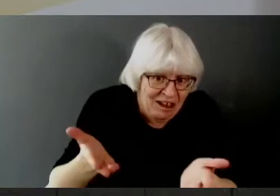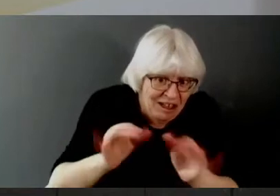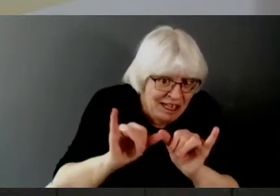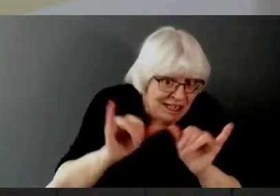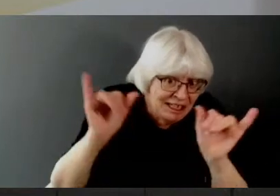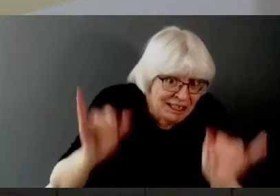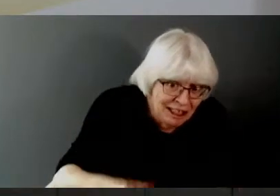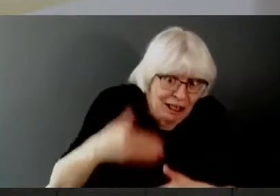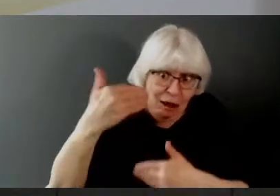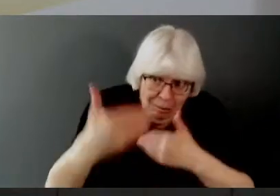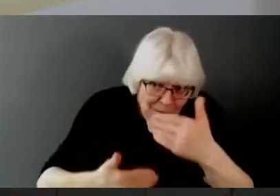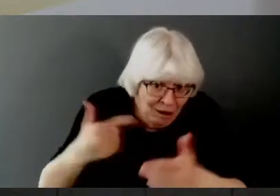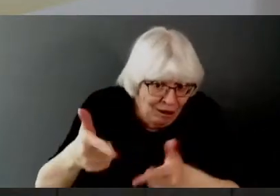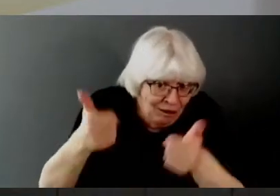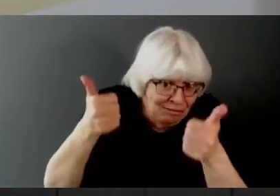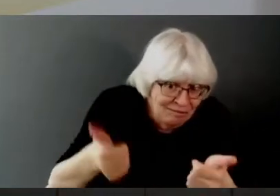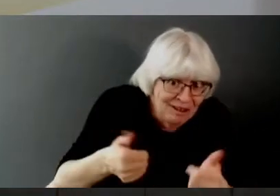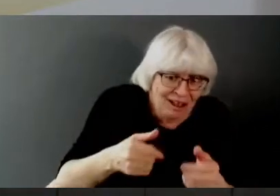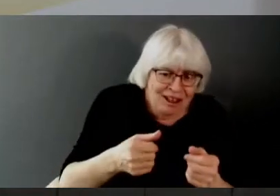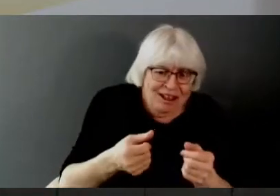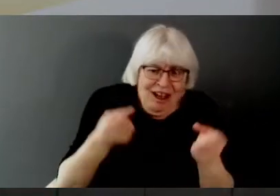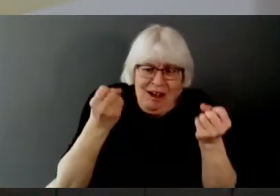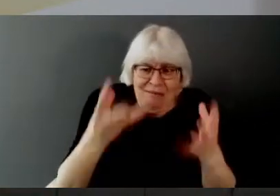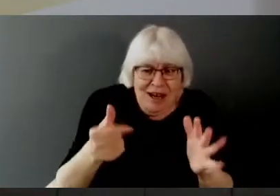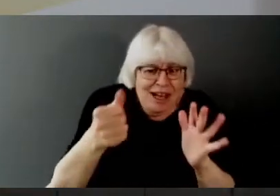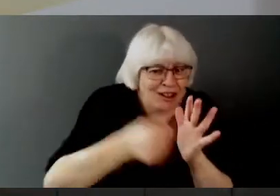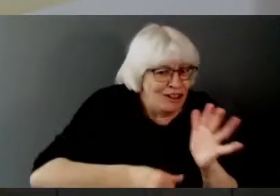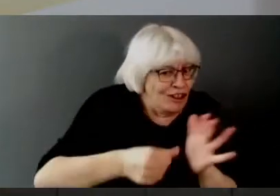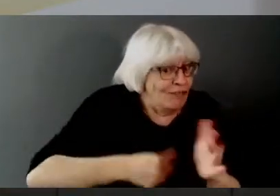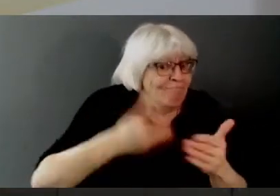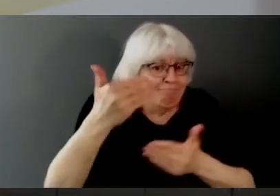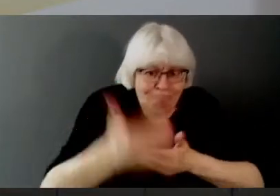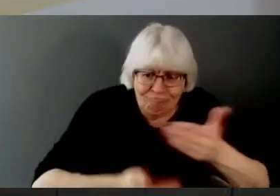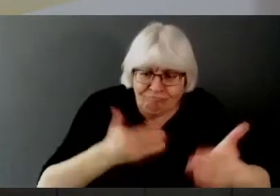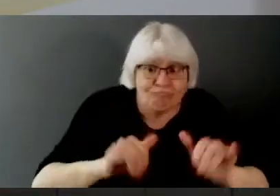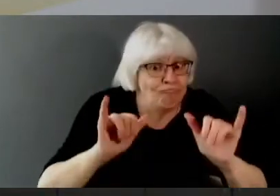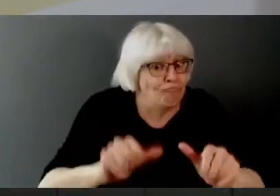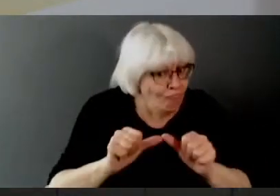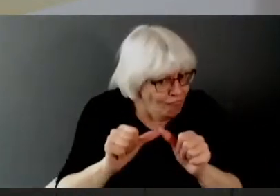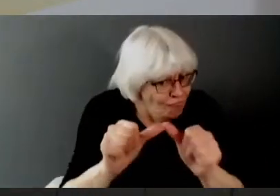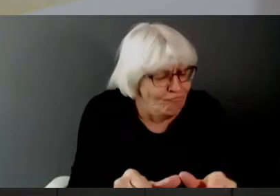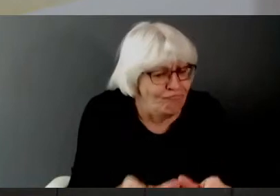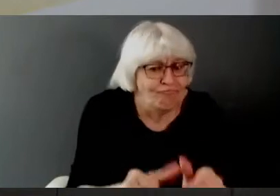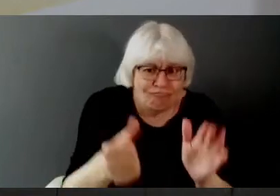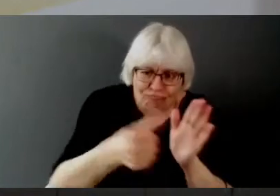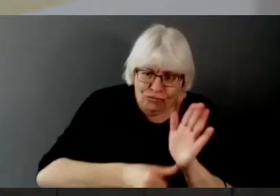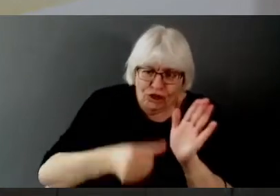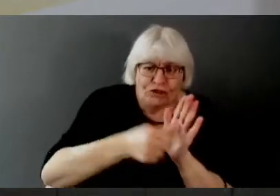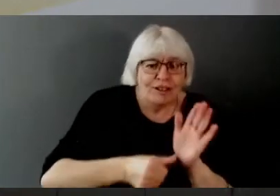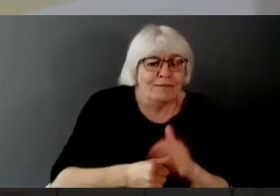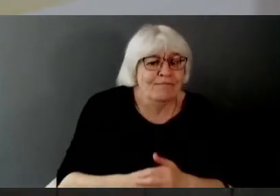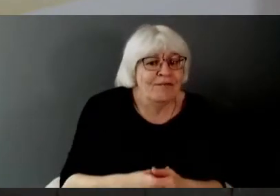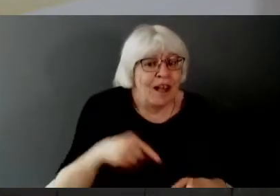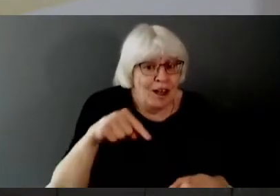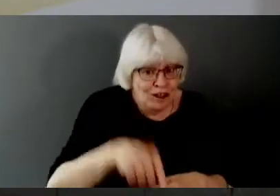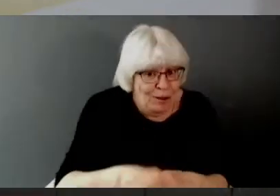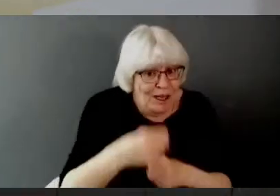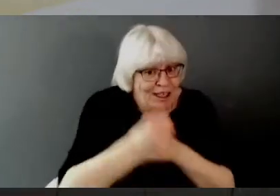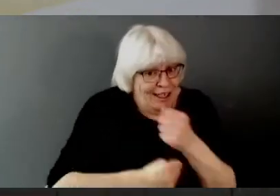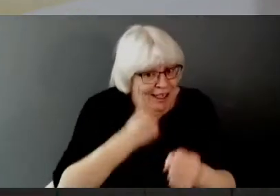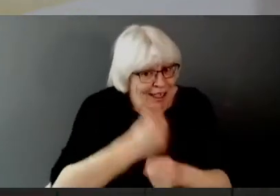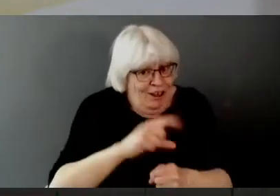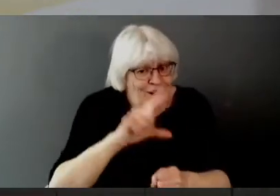procedures. So as we continue this journey in 2021, let us continue to be patient and continue to be